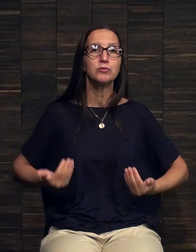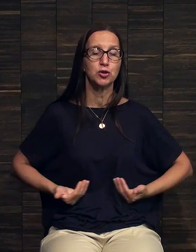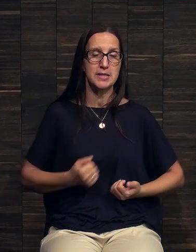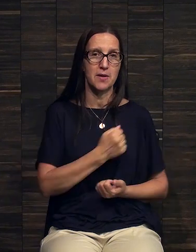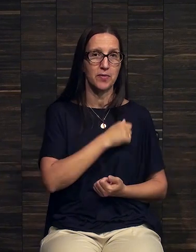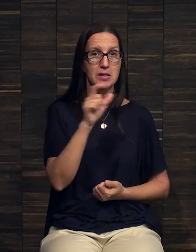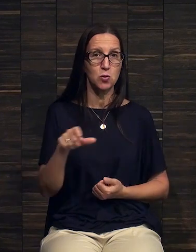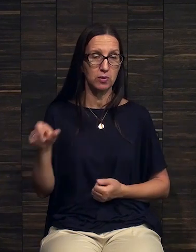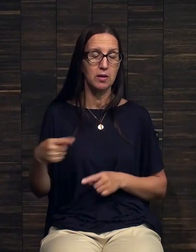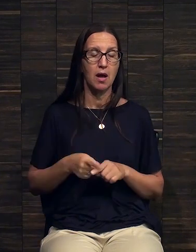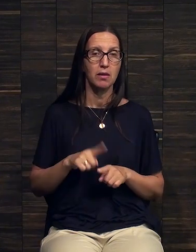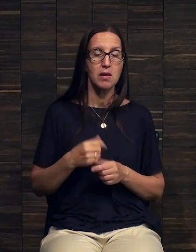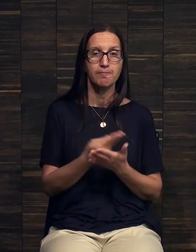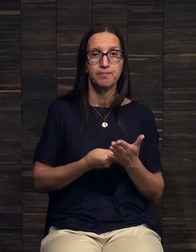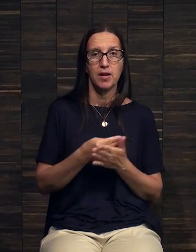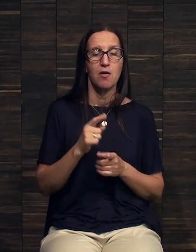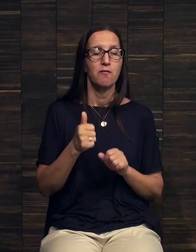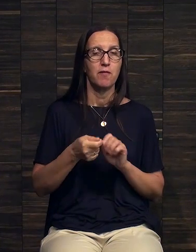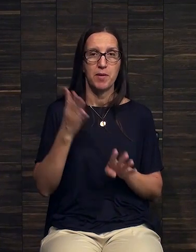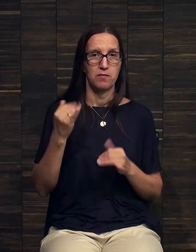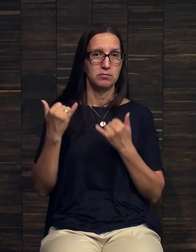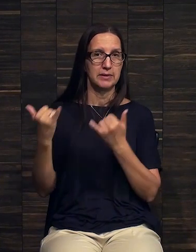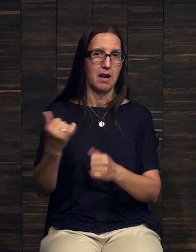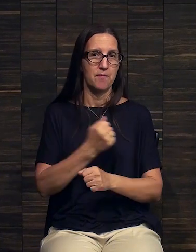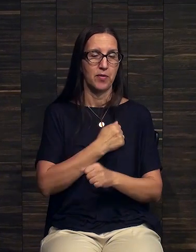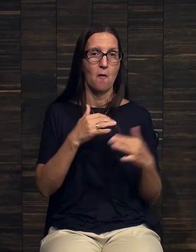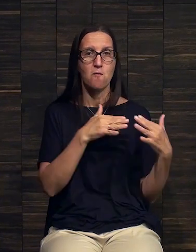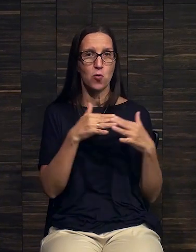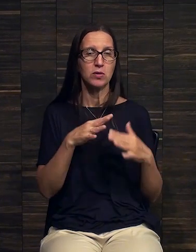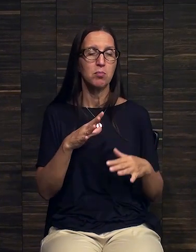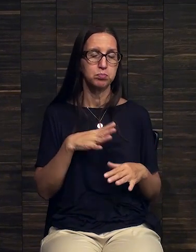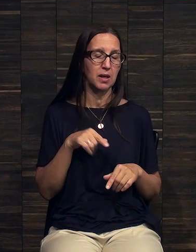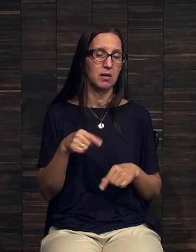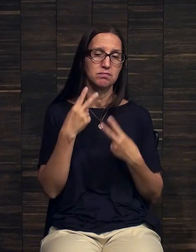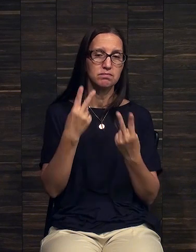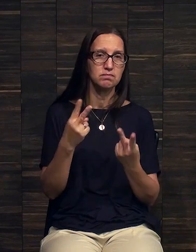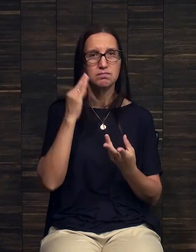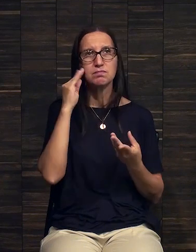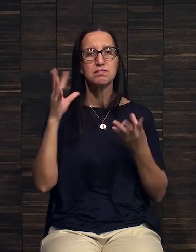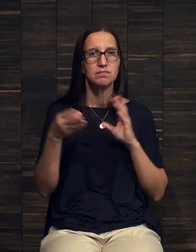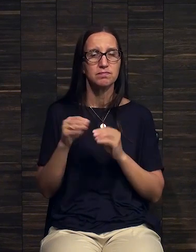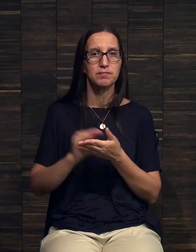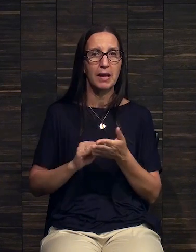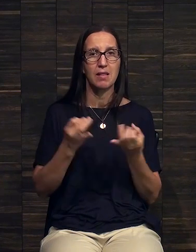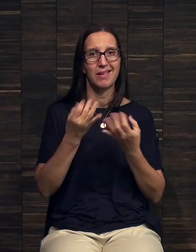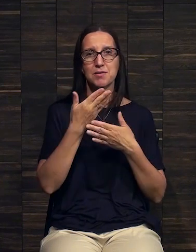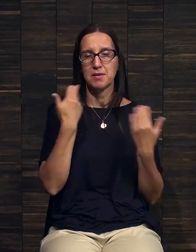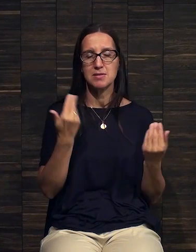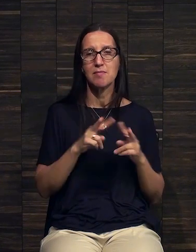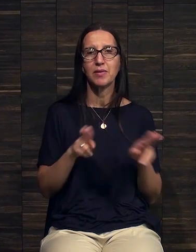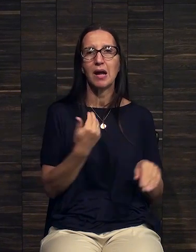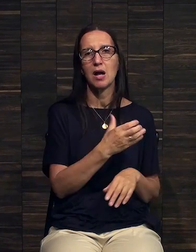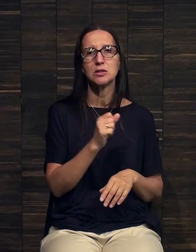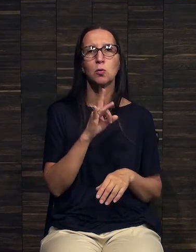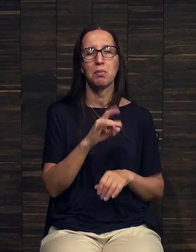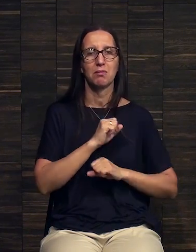about soldiers' day-to-day life. It was done for the front line, and they were not really